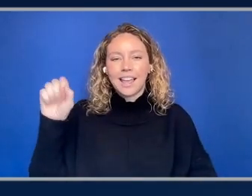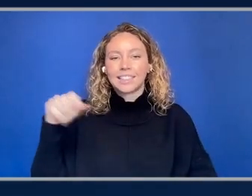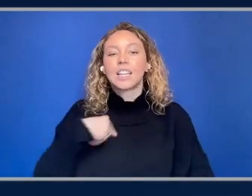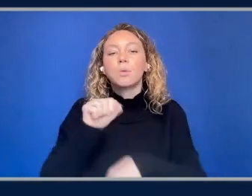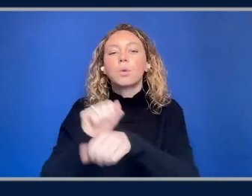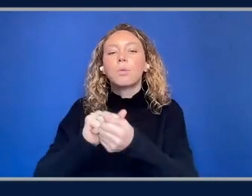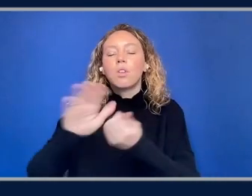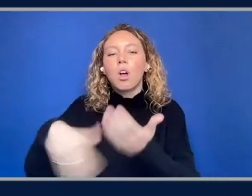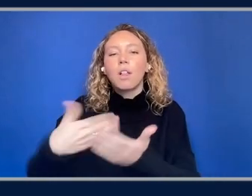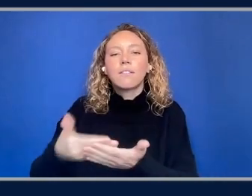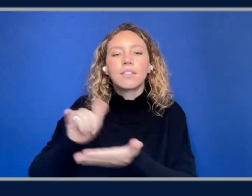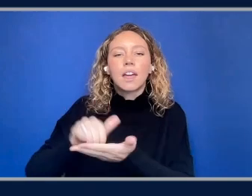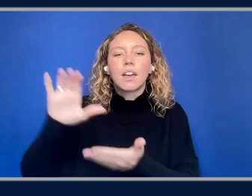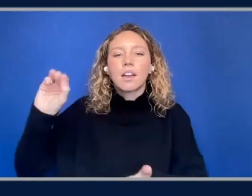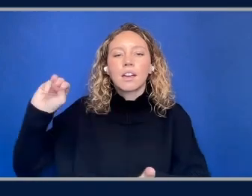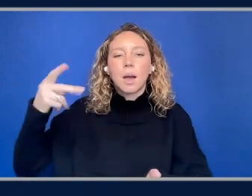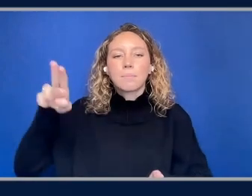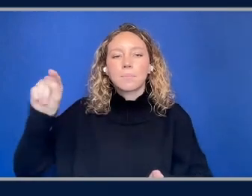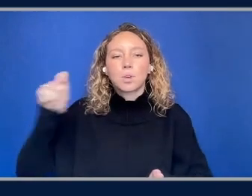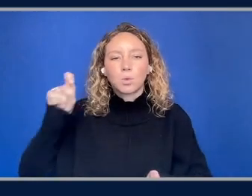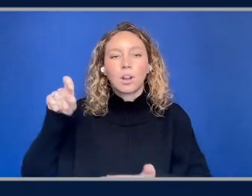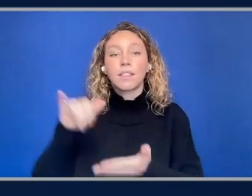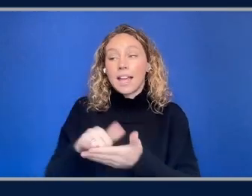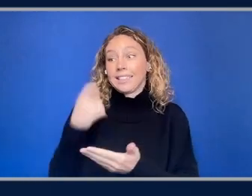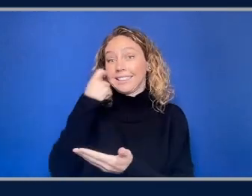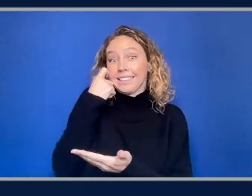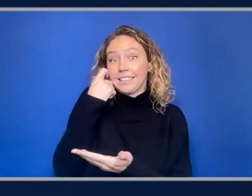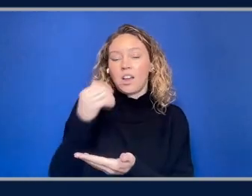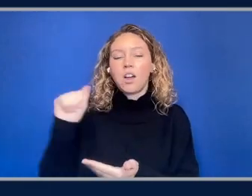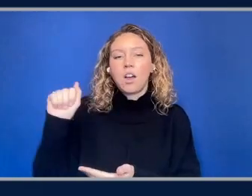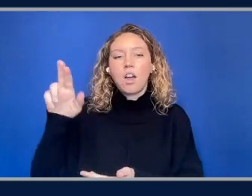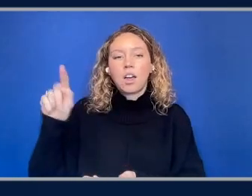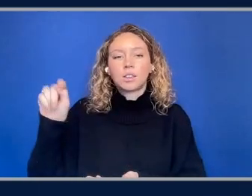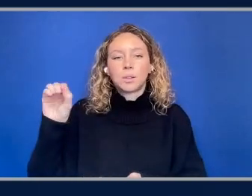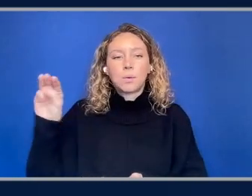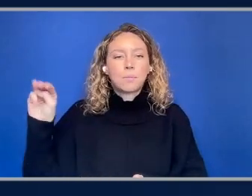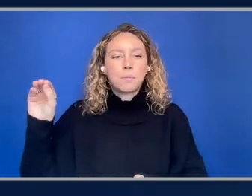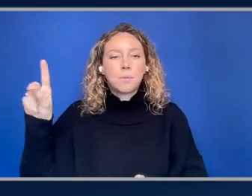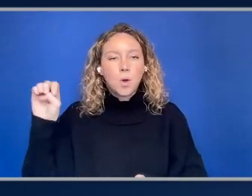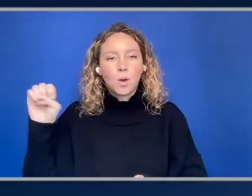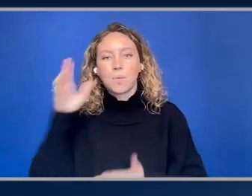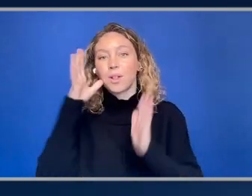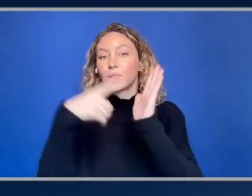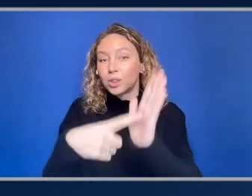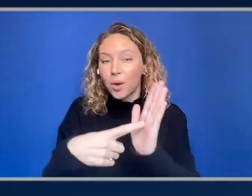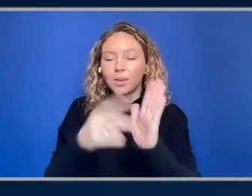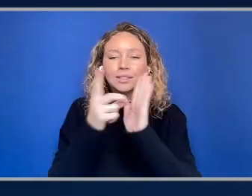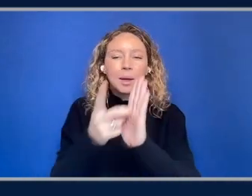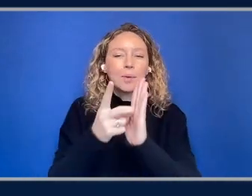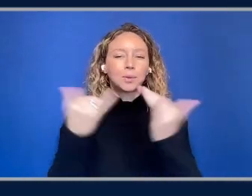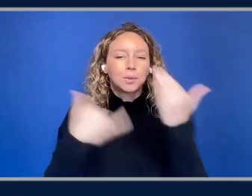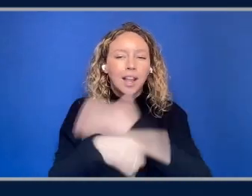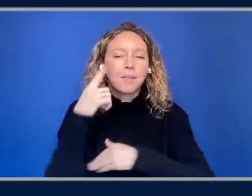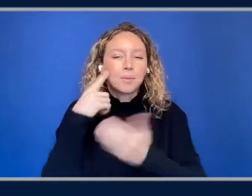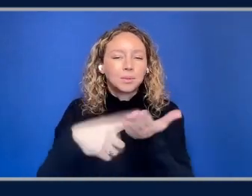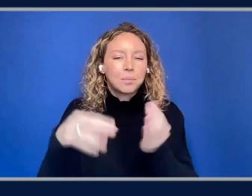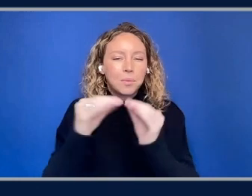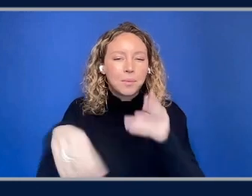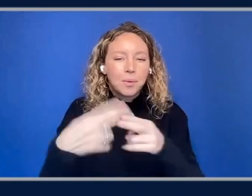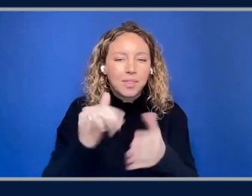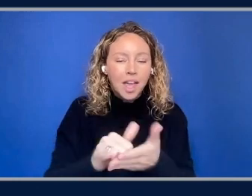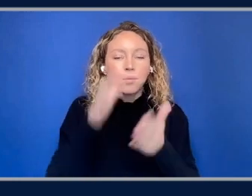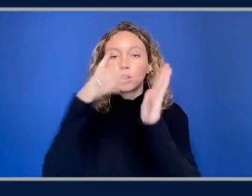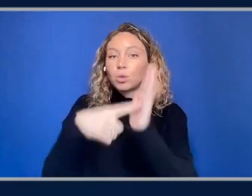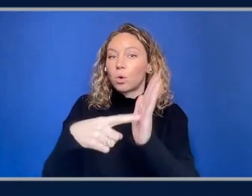service, the latest of which of course is auto mode and really excited to tell you a little bit about it today as well as show you a demo to give you a sense of what it looks like in